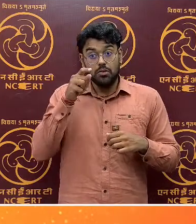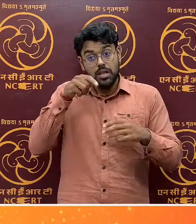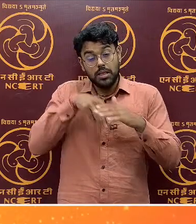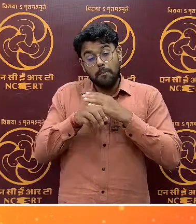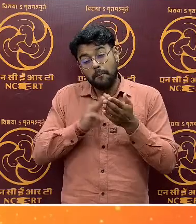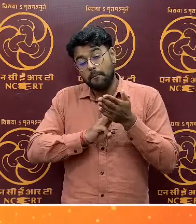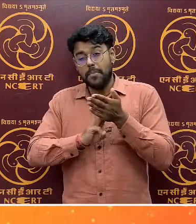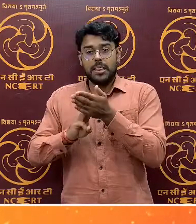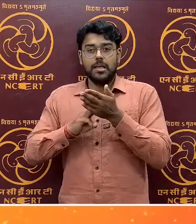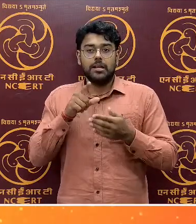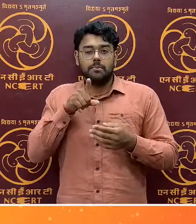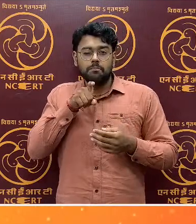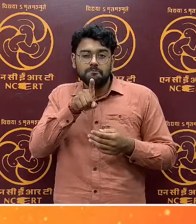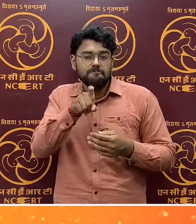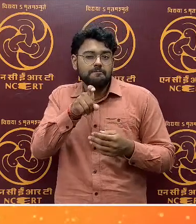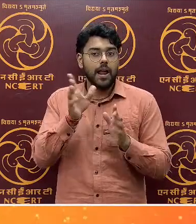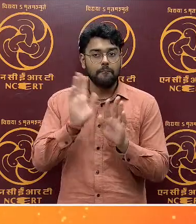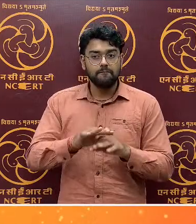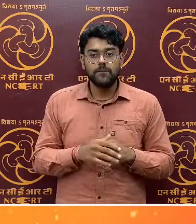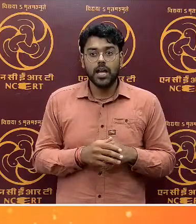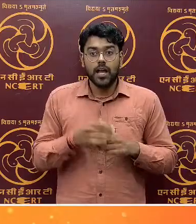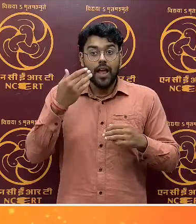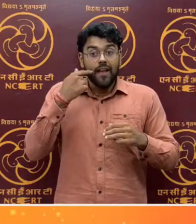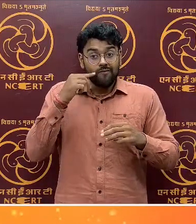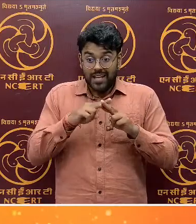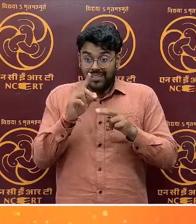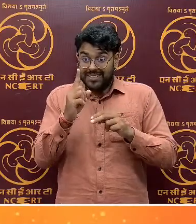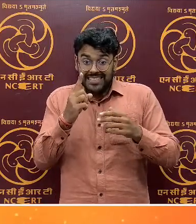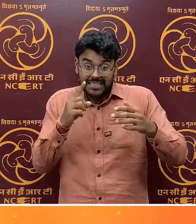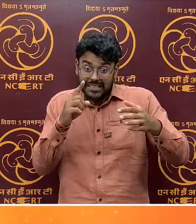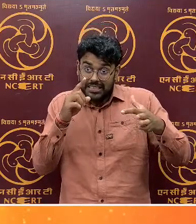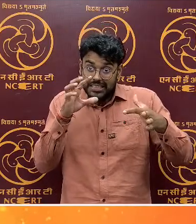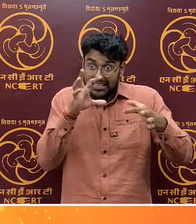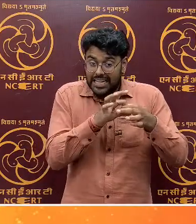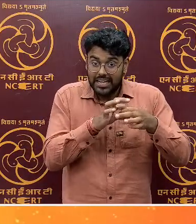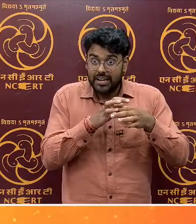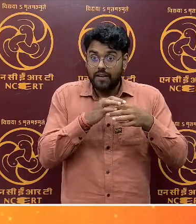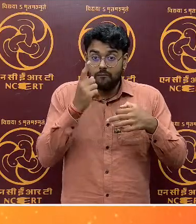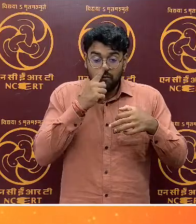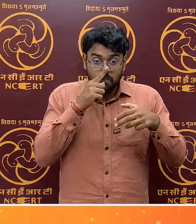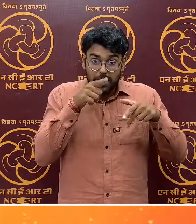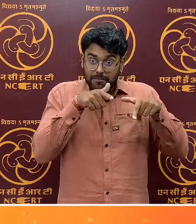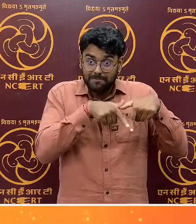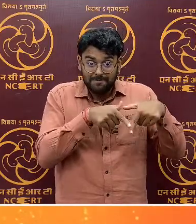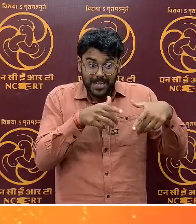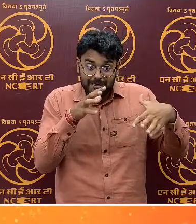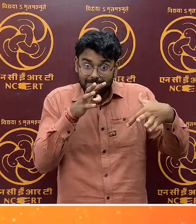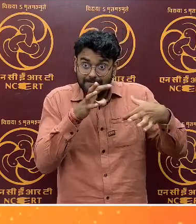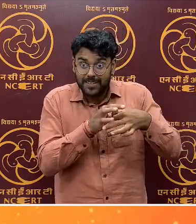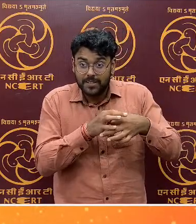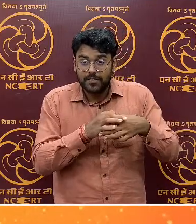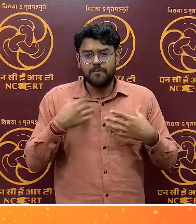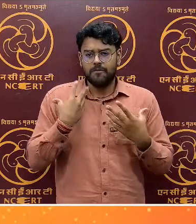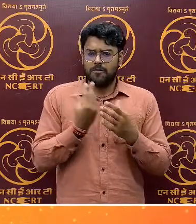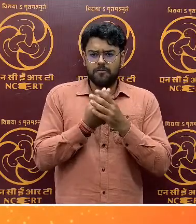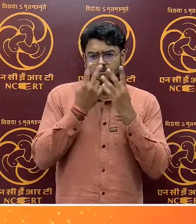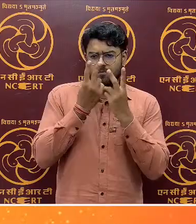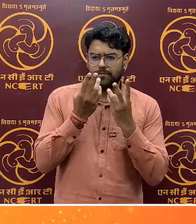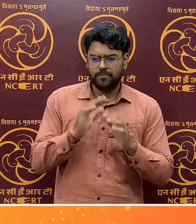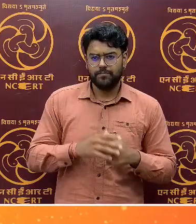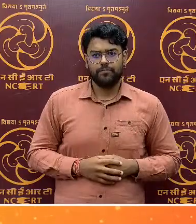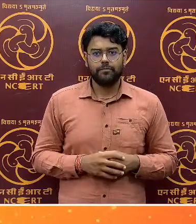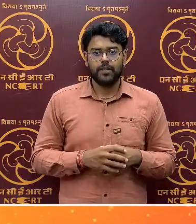out to that egg will only fuse it. Yeah. Yes. And we are seen at the chromosomal level.